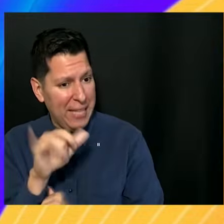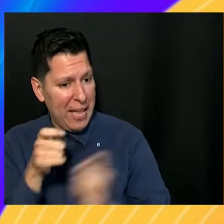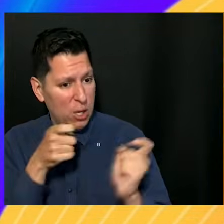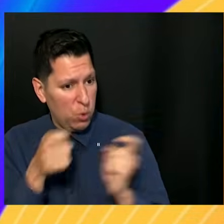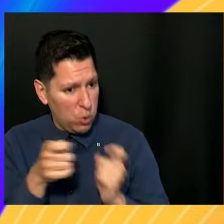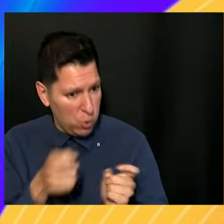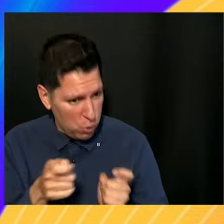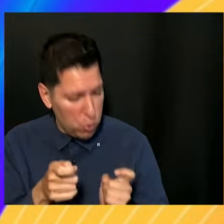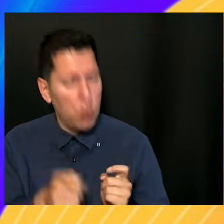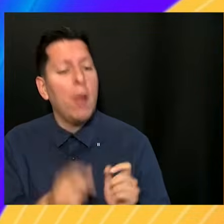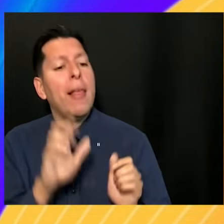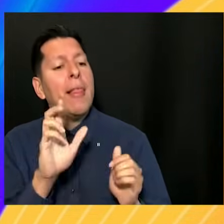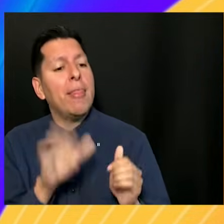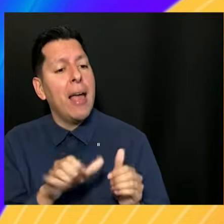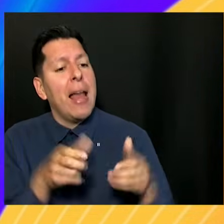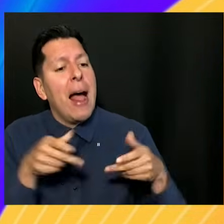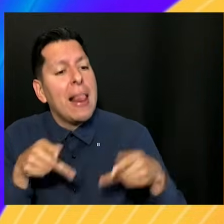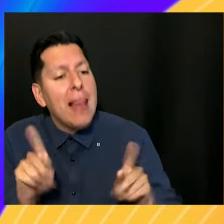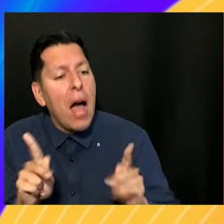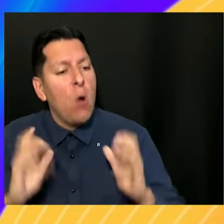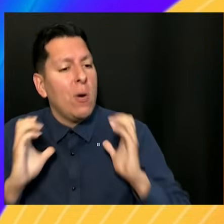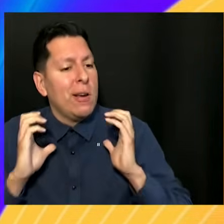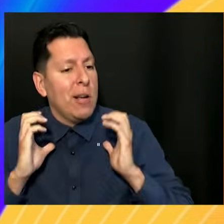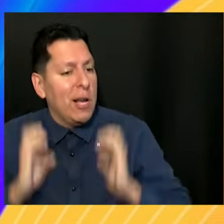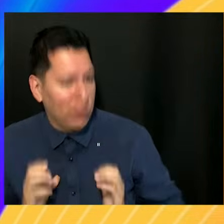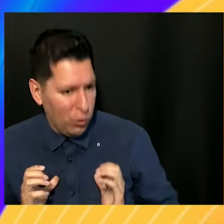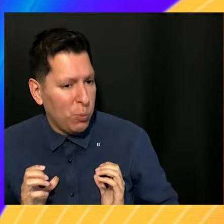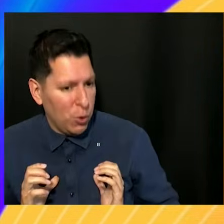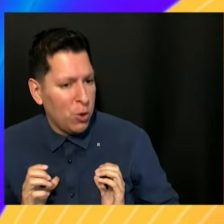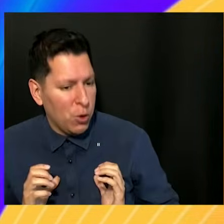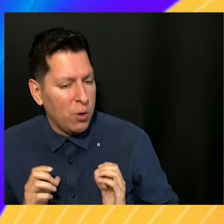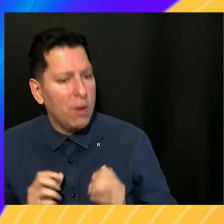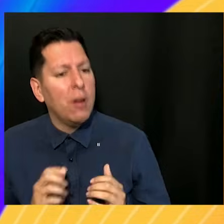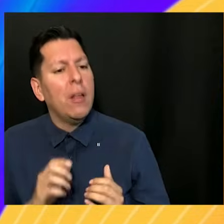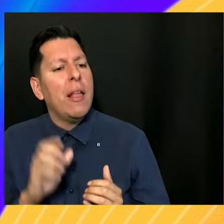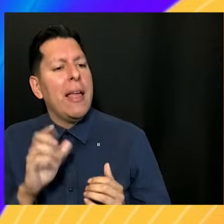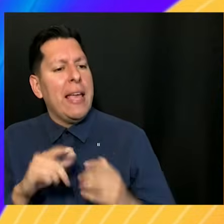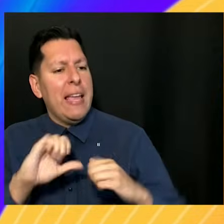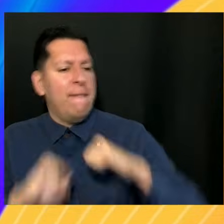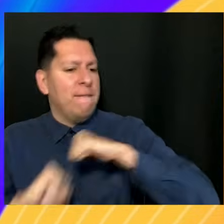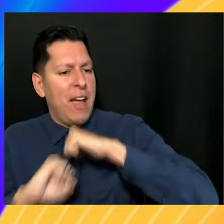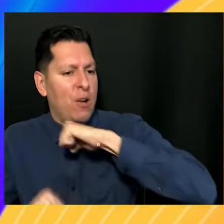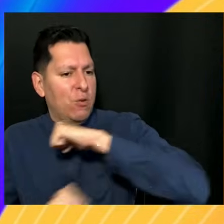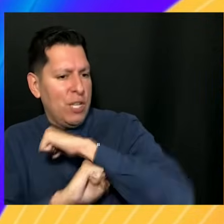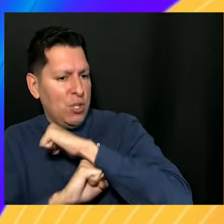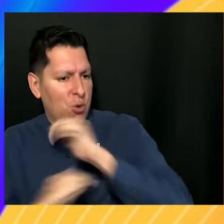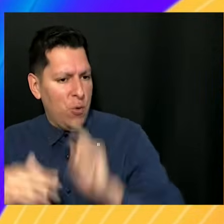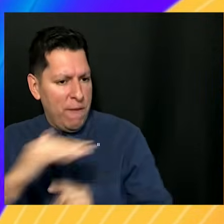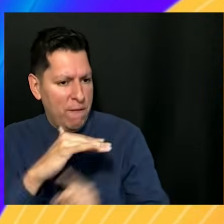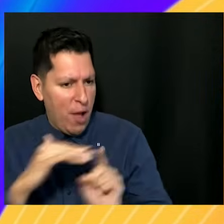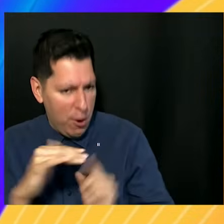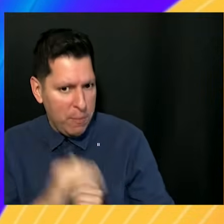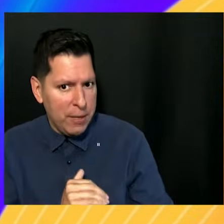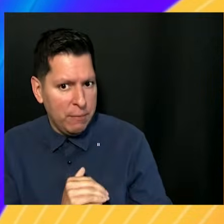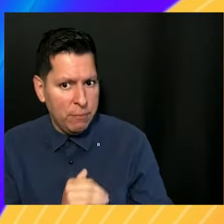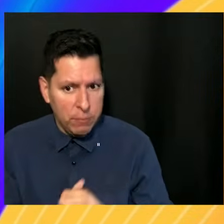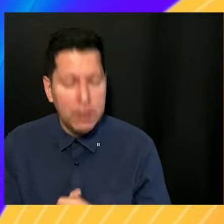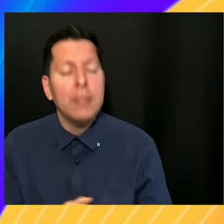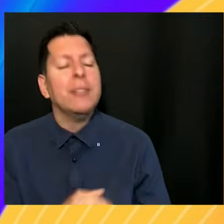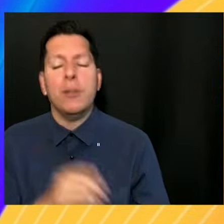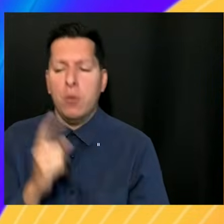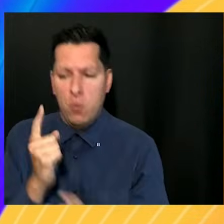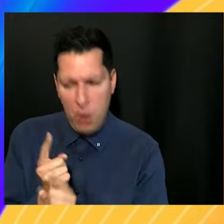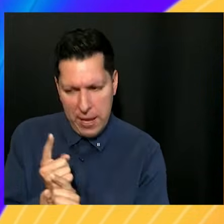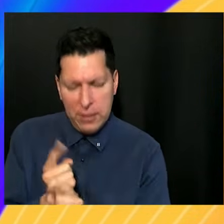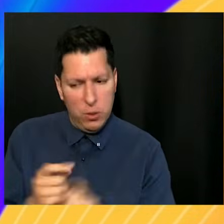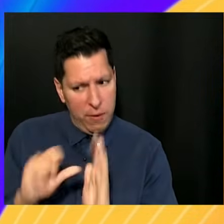give the customer a solid foundational environment. So it uses Control Tower and also like config and security